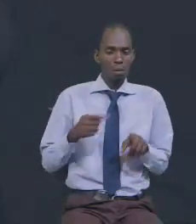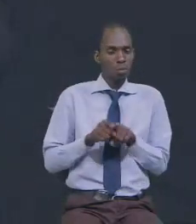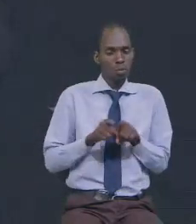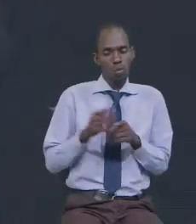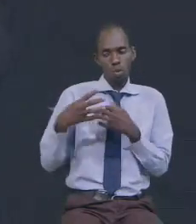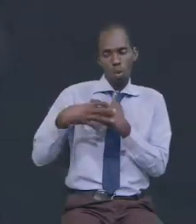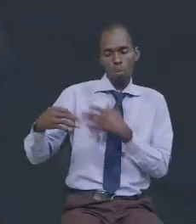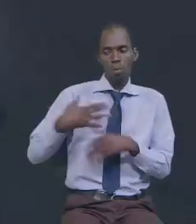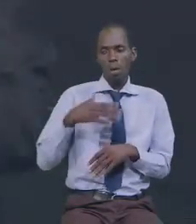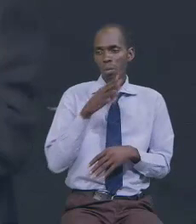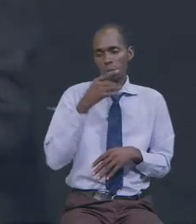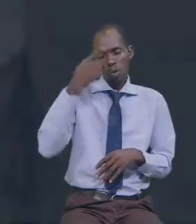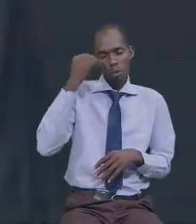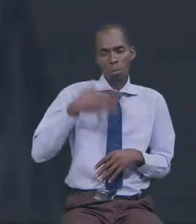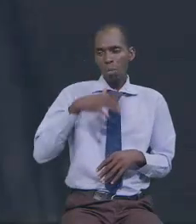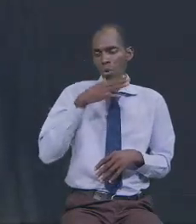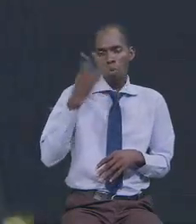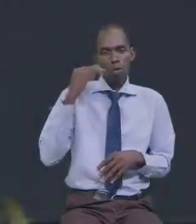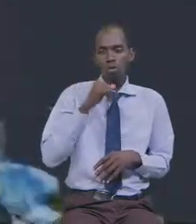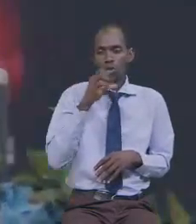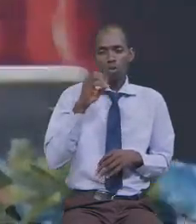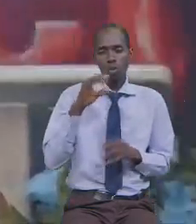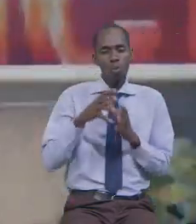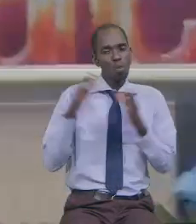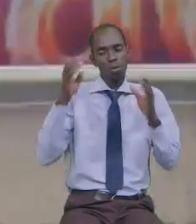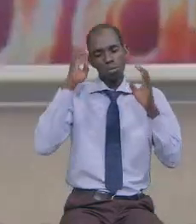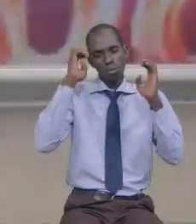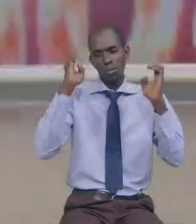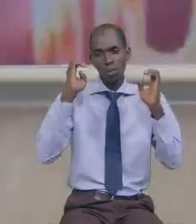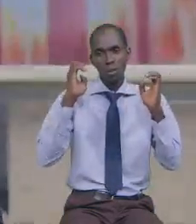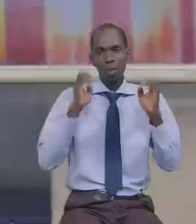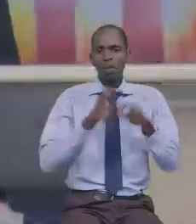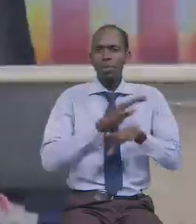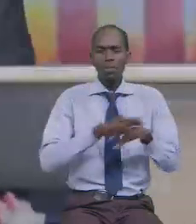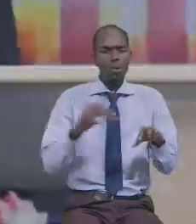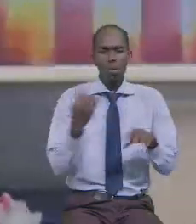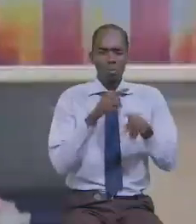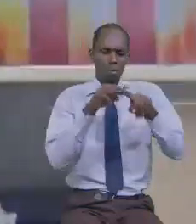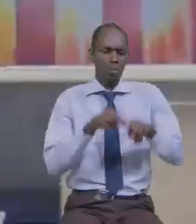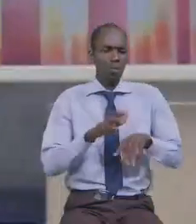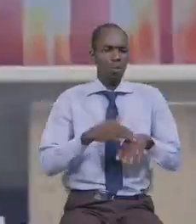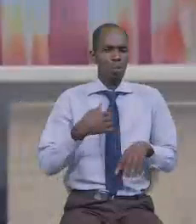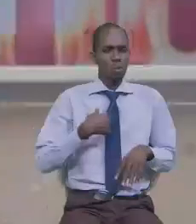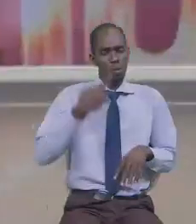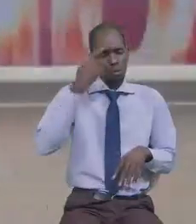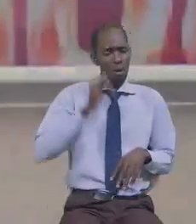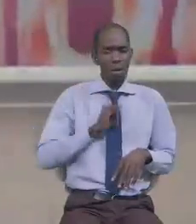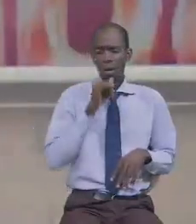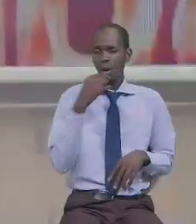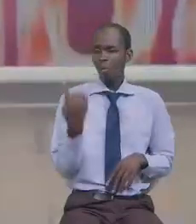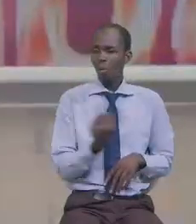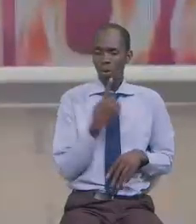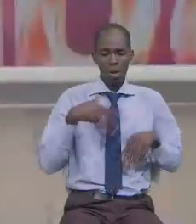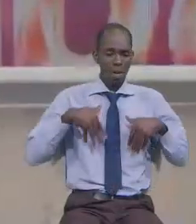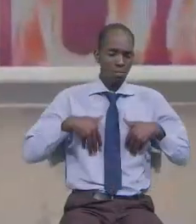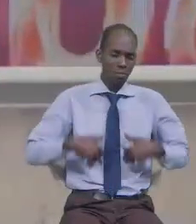Don't look at me. You know, I'm always tired. I'm always weak. Don't look at me. What my age